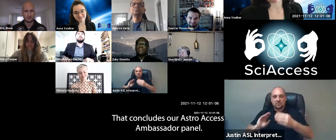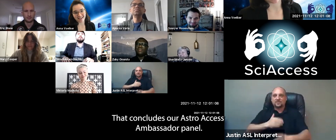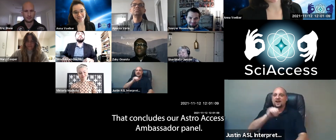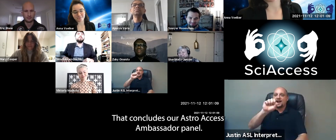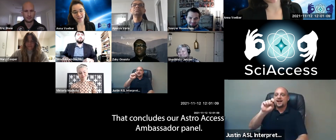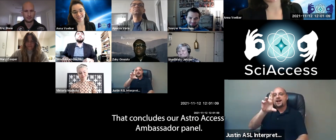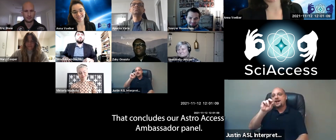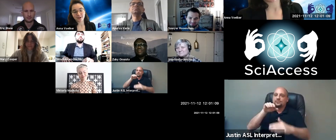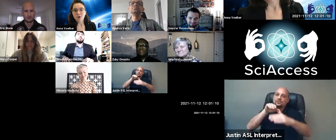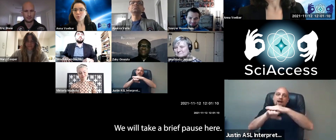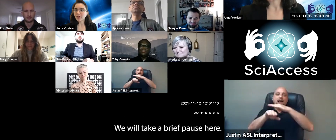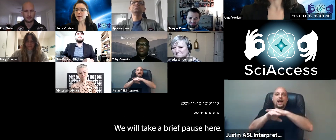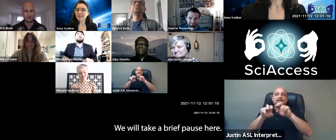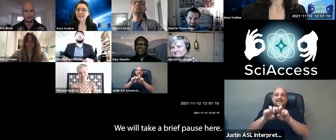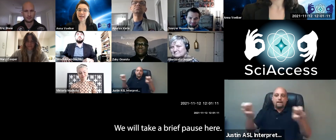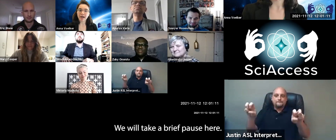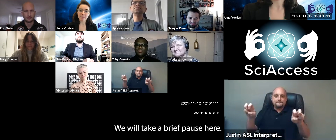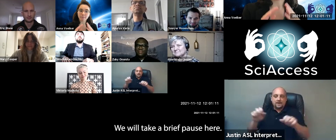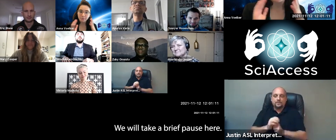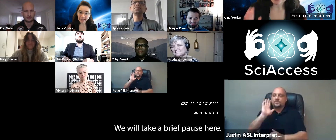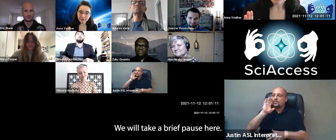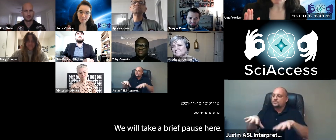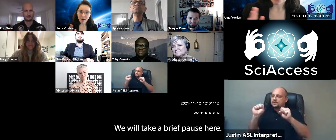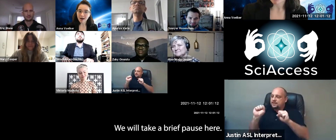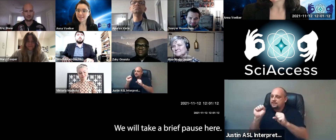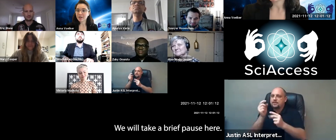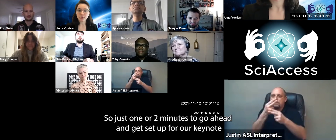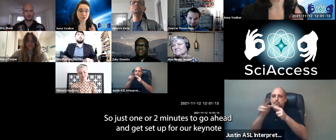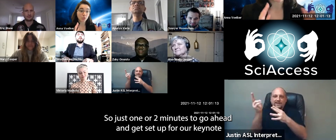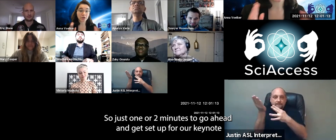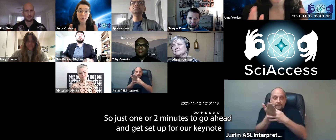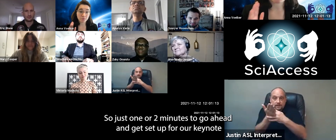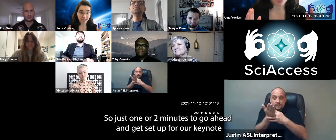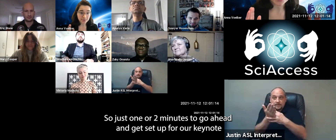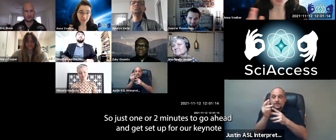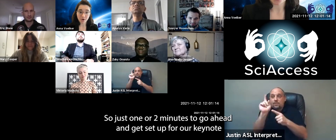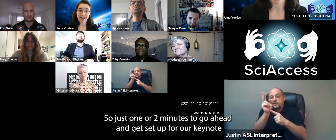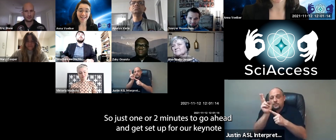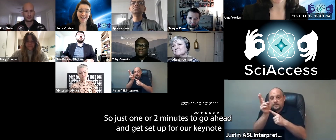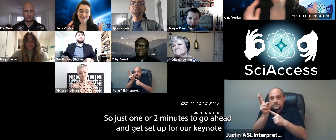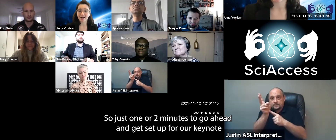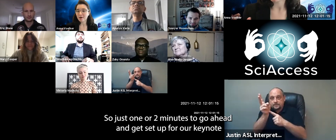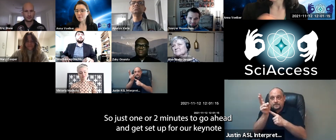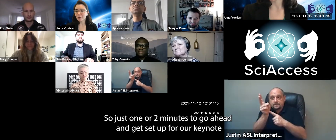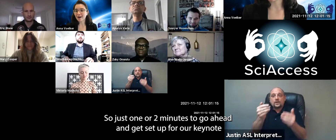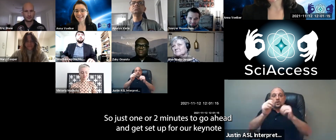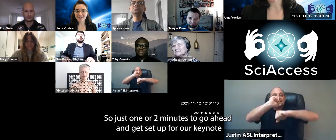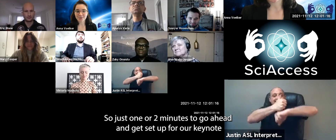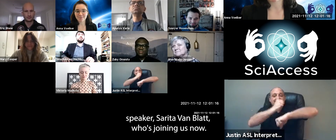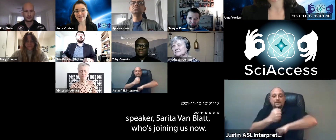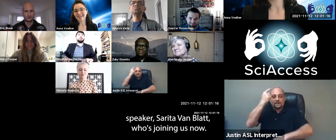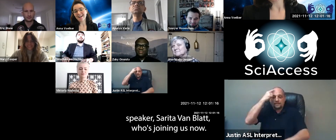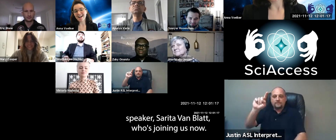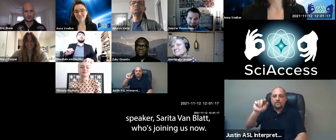AstroAccess Ambassador panel. We will take a brief pause here, so just 1 or 2 minutes to go ahead and get set up for our